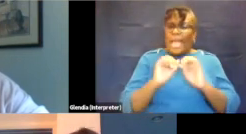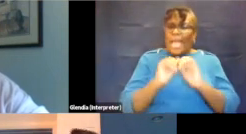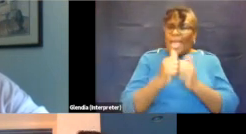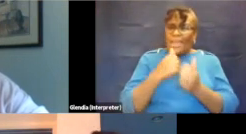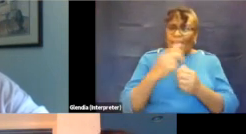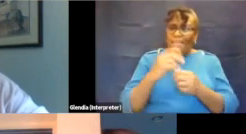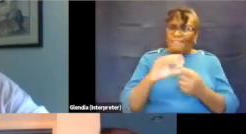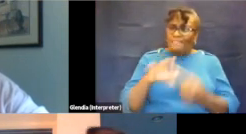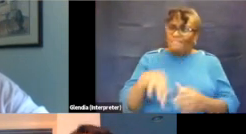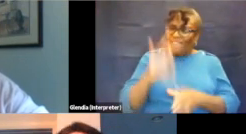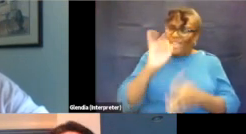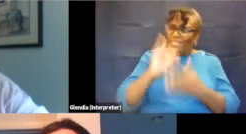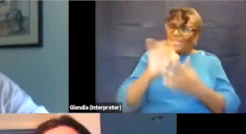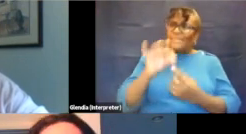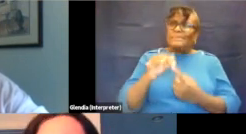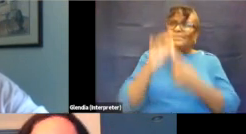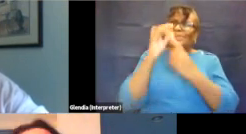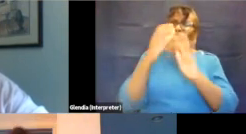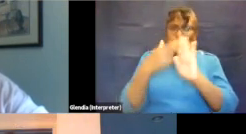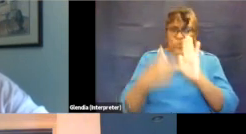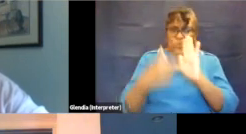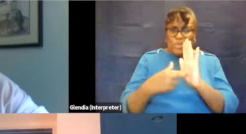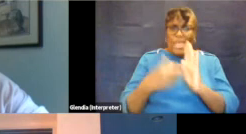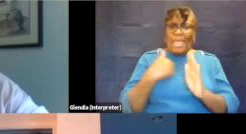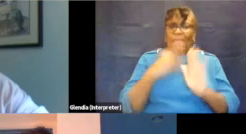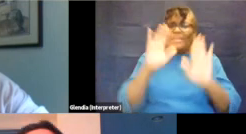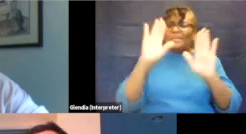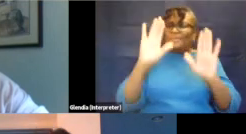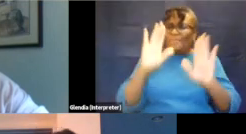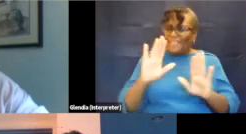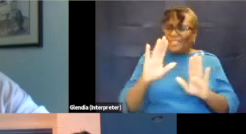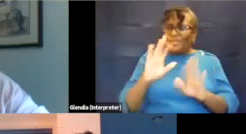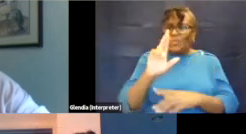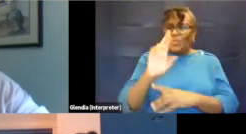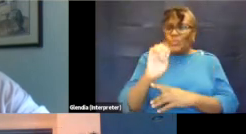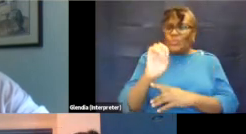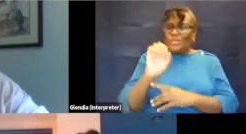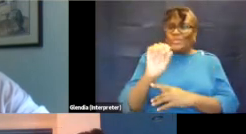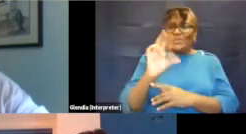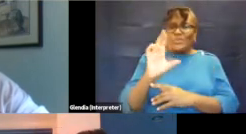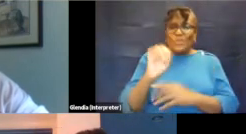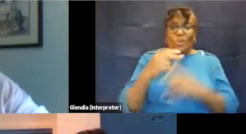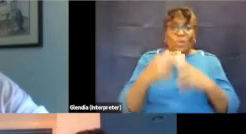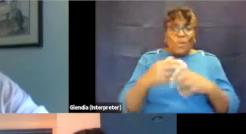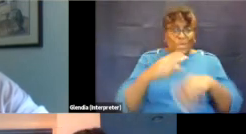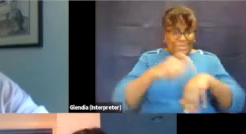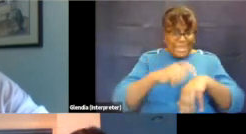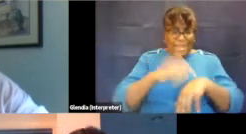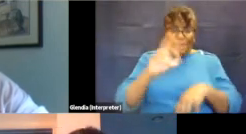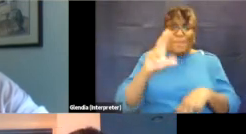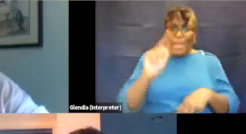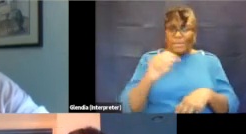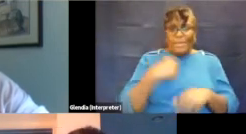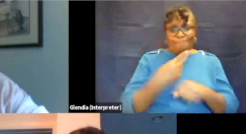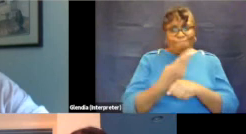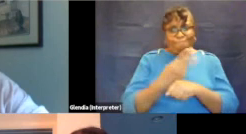loss? There's an amazing resource called Timeout, I Can't Hear You. I use it all the time. It's an 88-page document with rules running